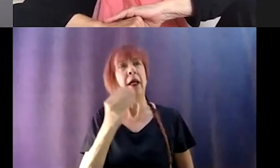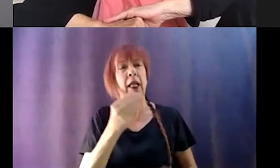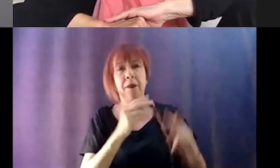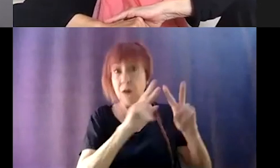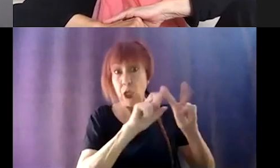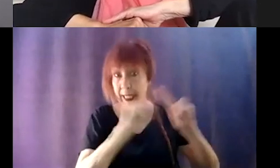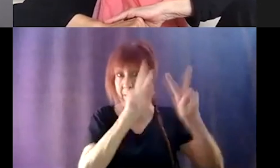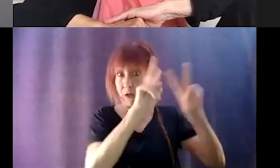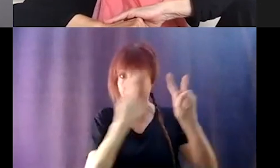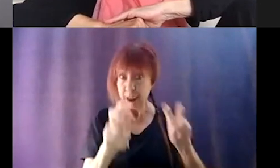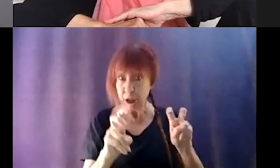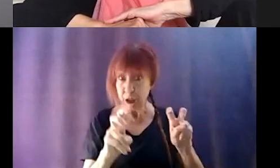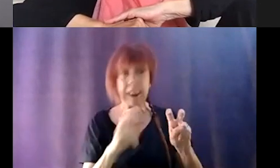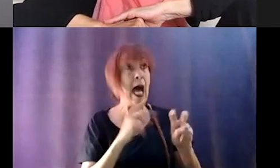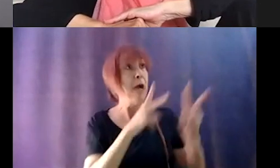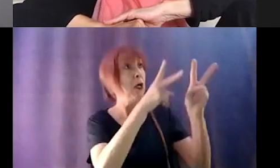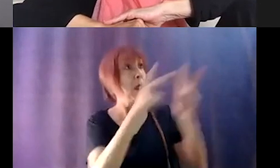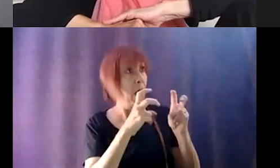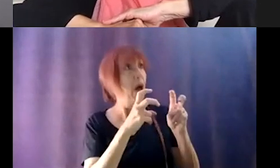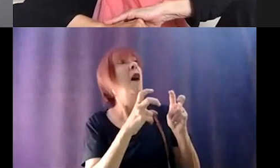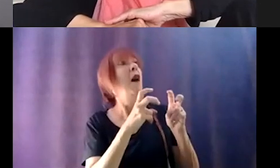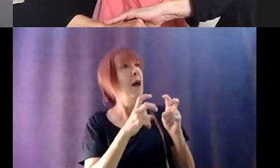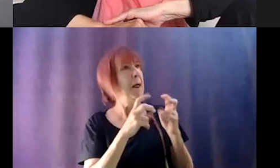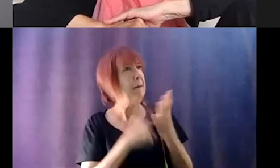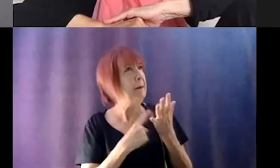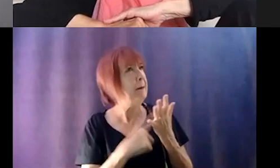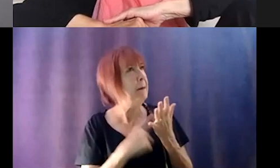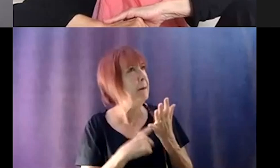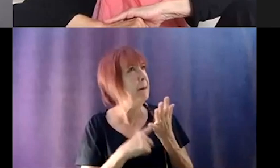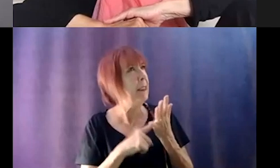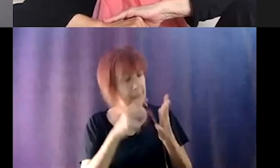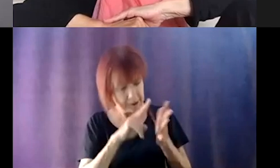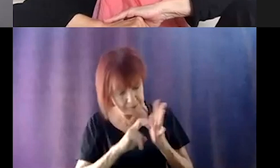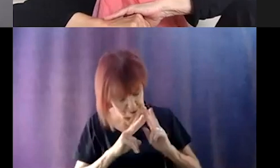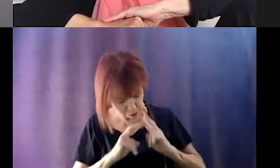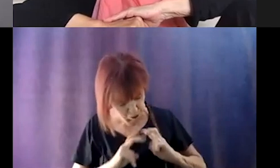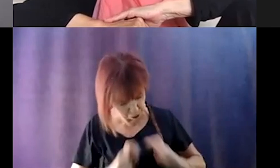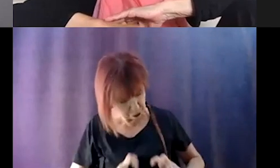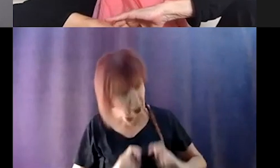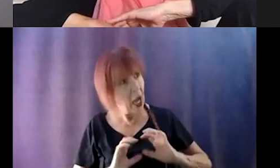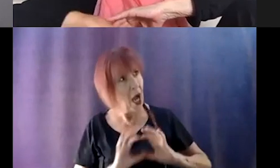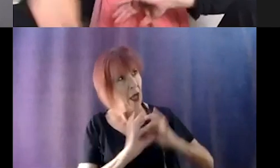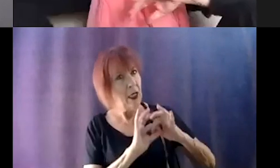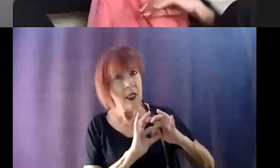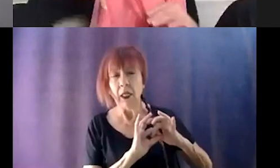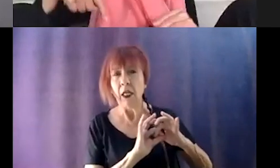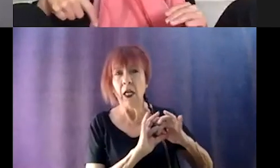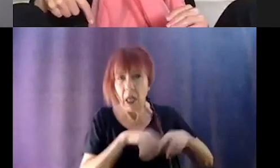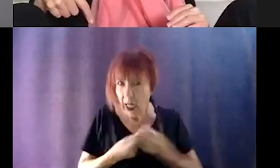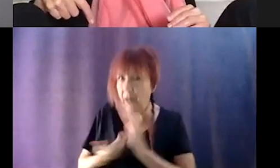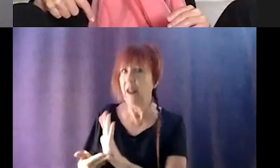It's quite interesting how people answer and the message I receive, because this obliges people to really